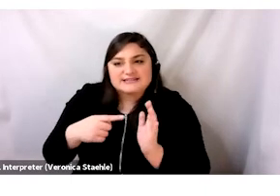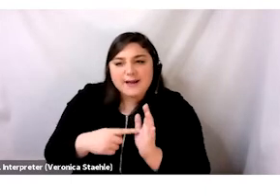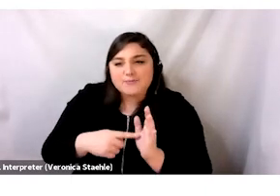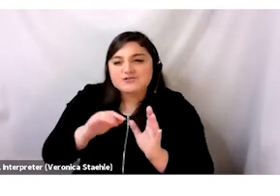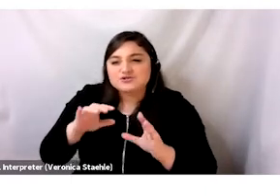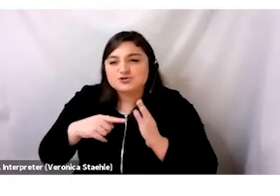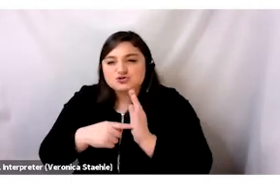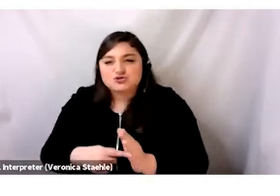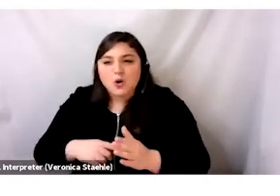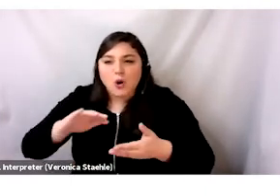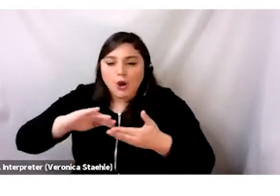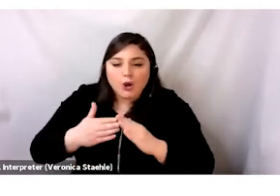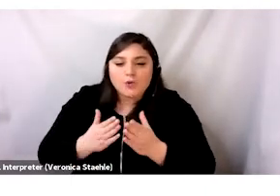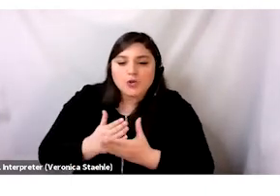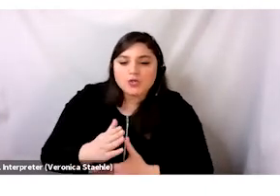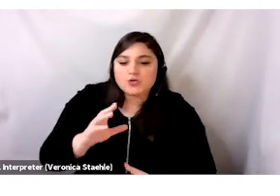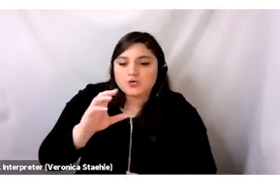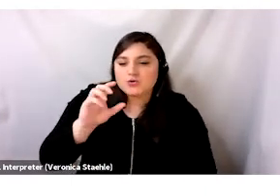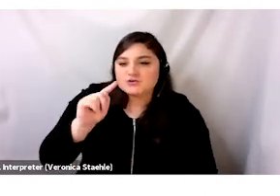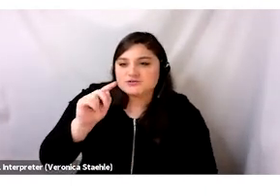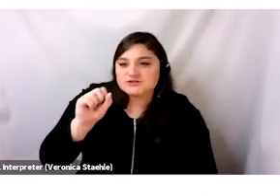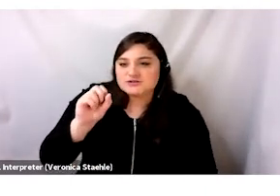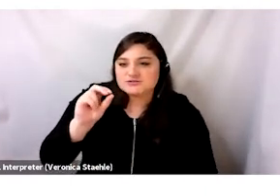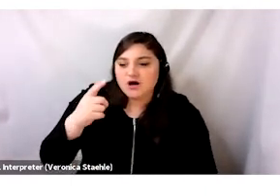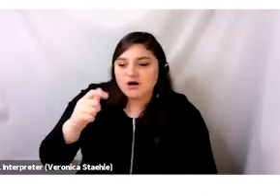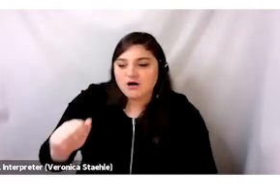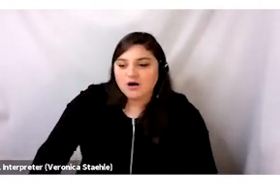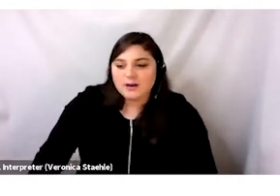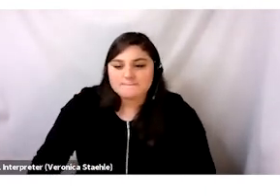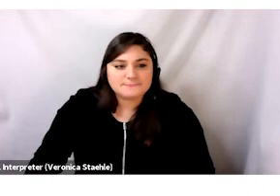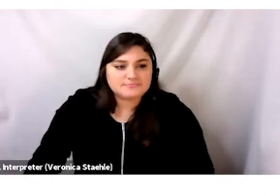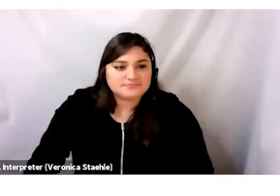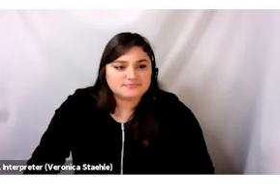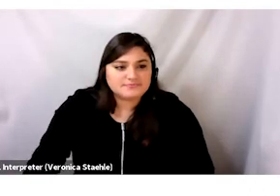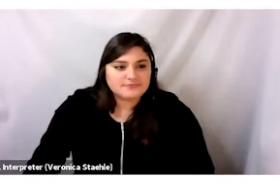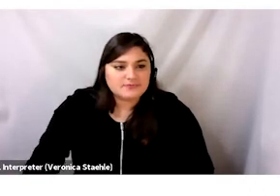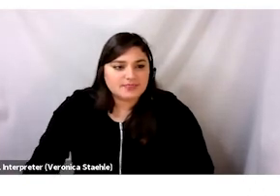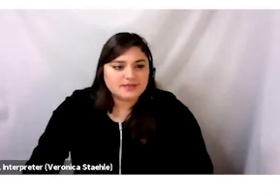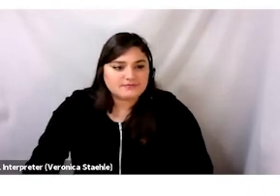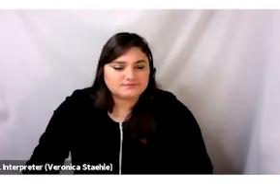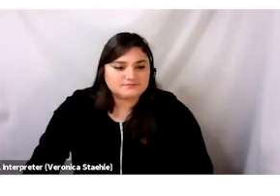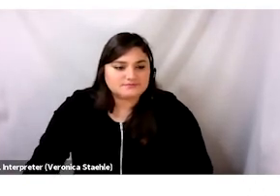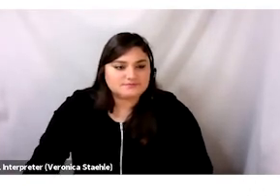For example, cultivating community with those who are not like minded.